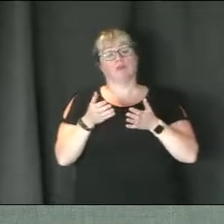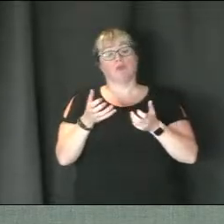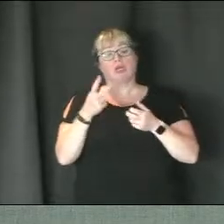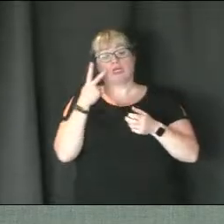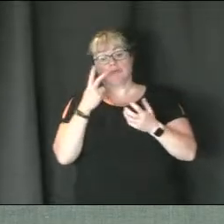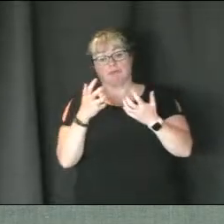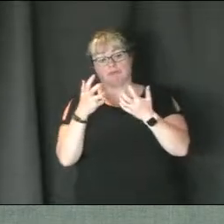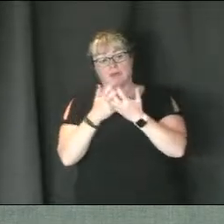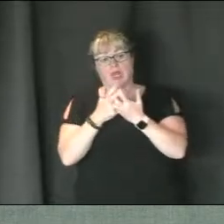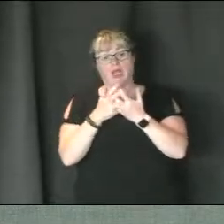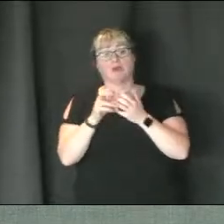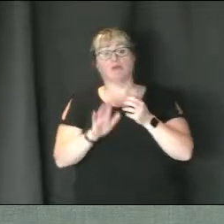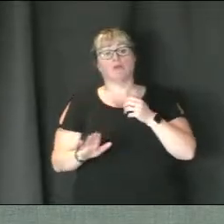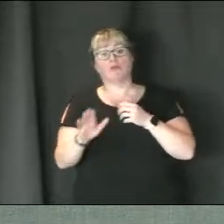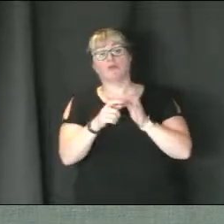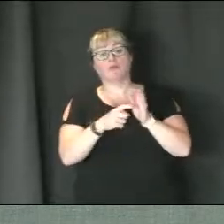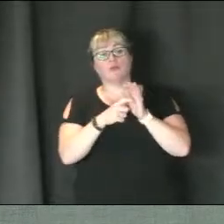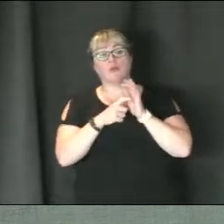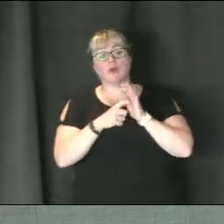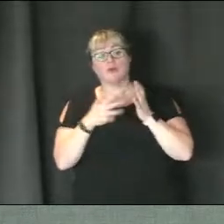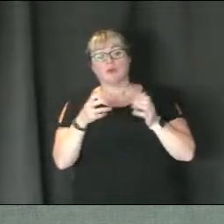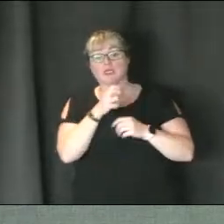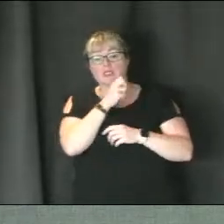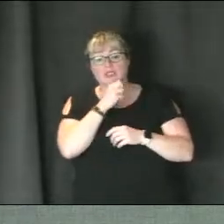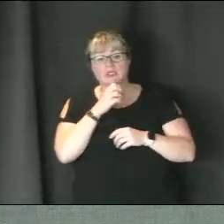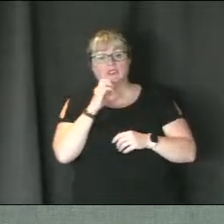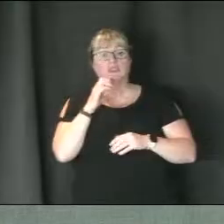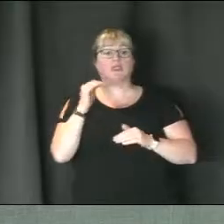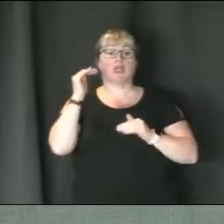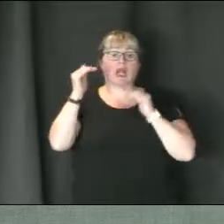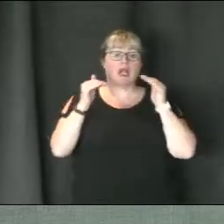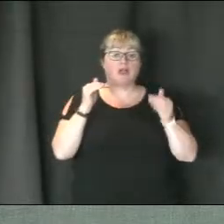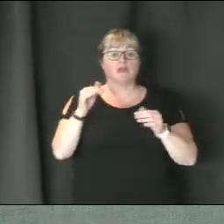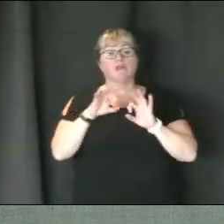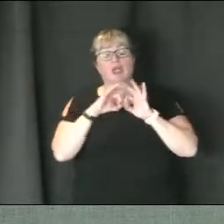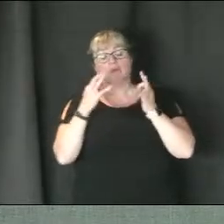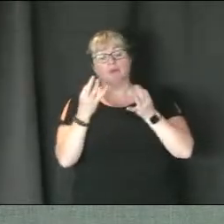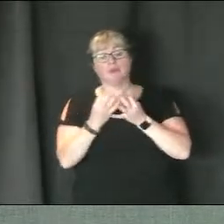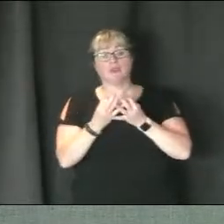to the needs of seniors, older adults, and their families.